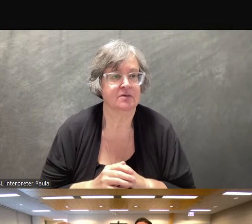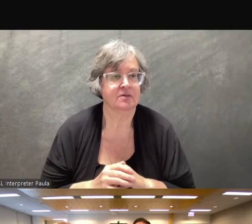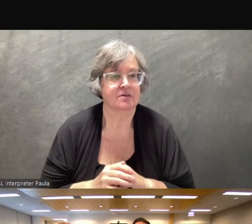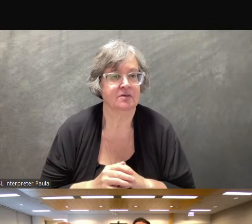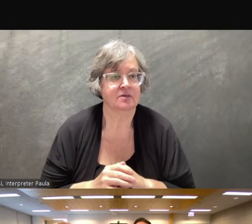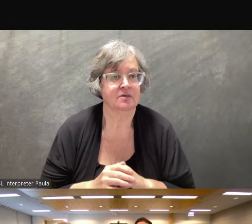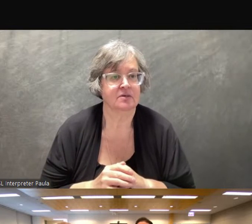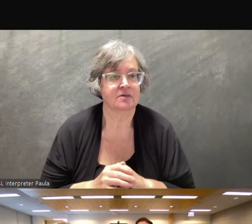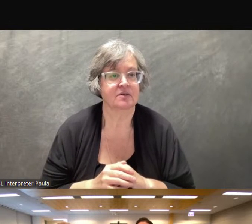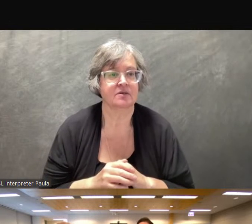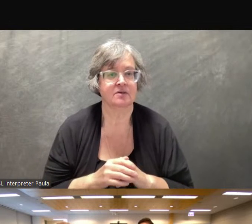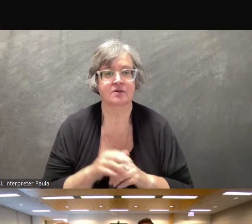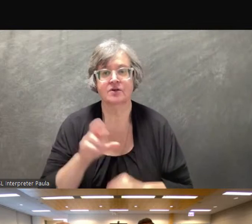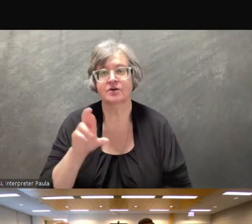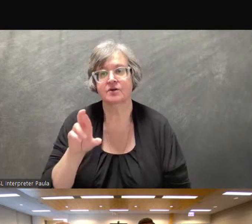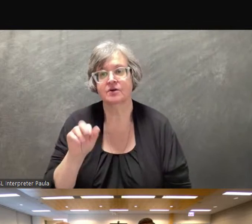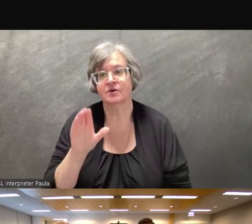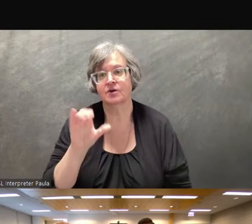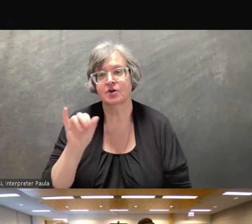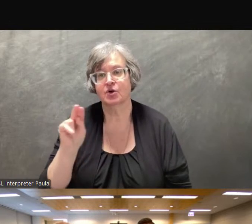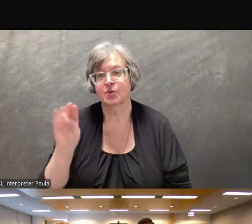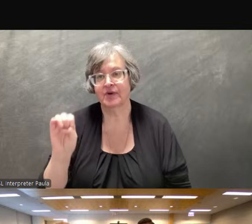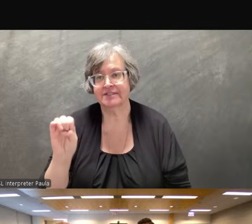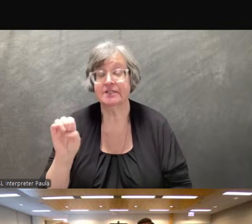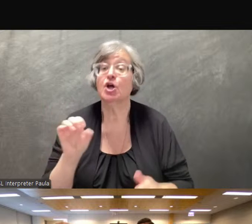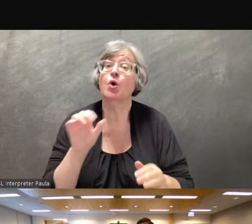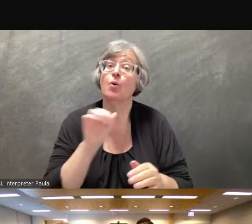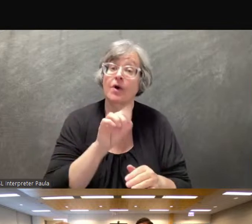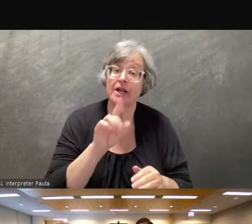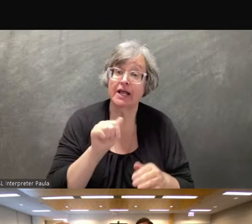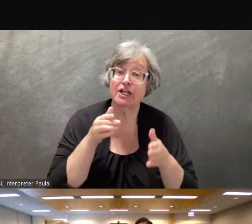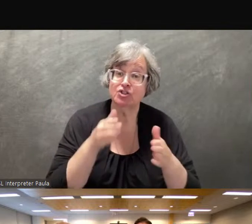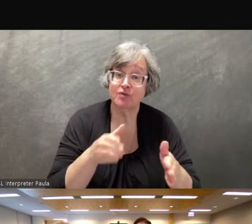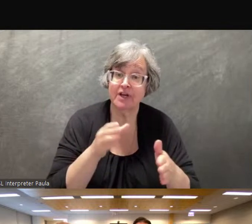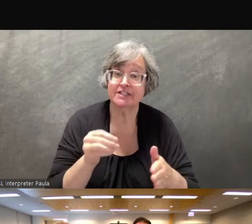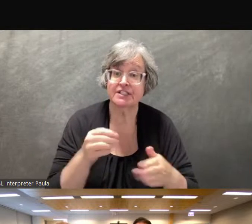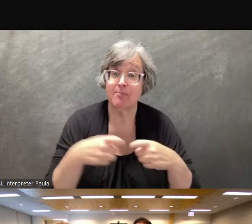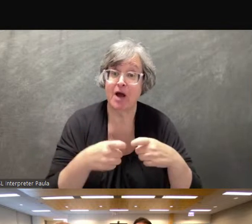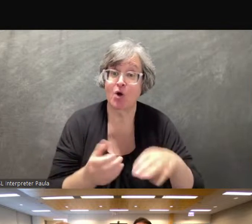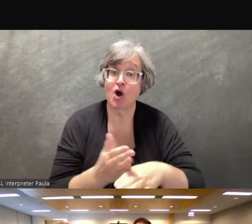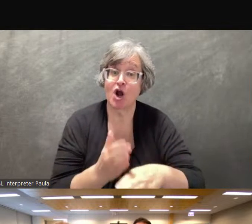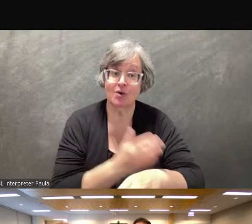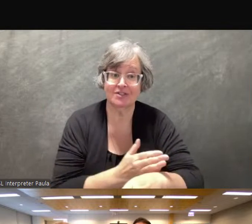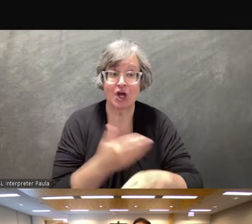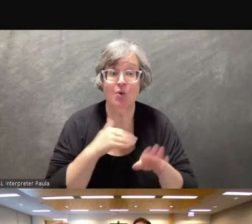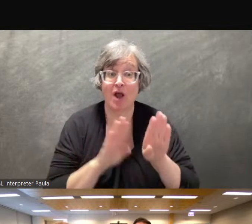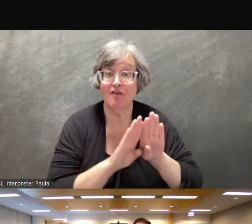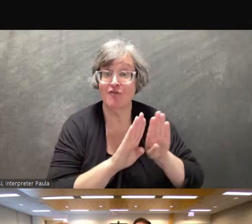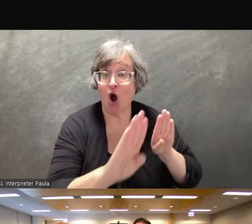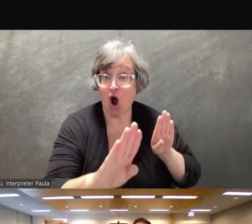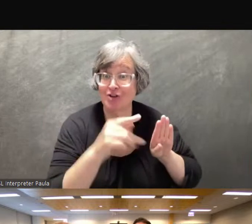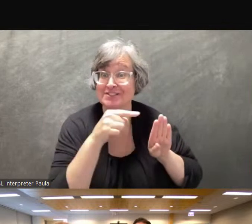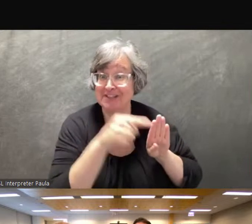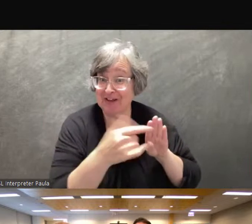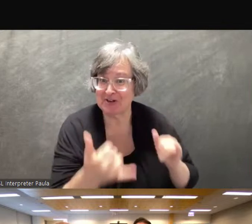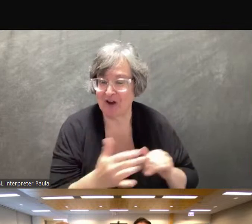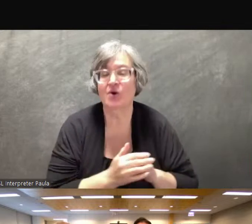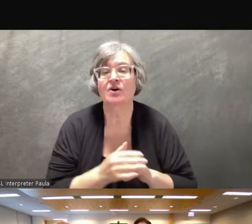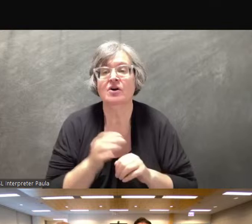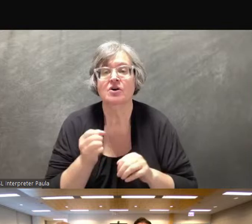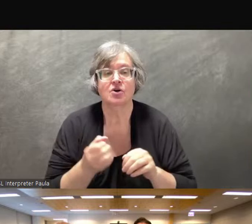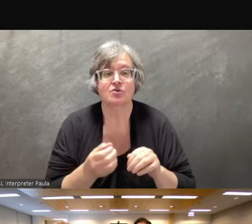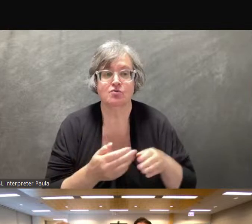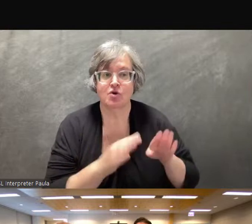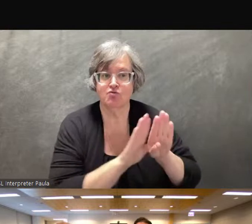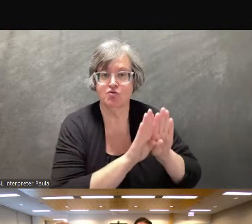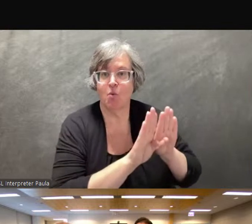With our Racine station and ADA traction power upgrades, we've got walls at Racine. So we have, over the last month, continued to grow out of the ground